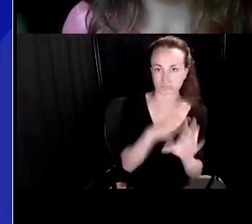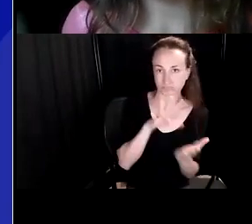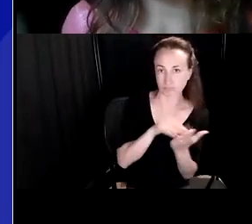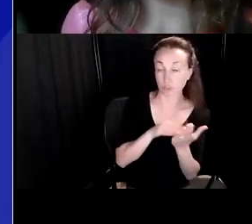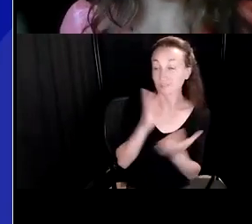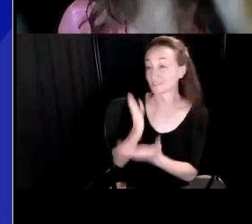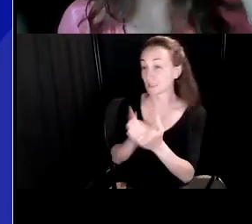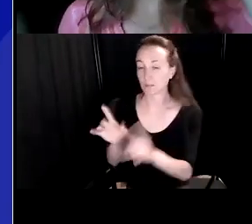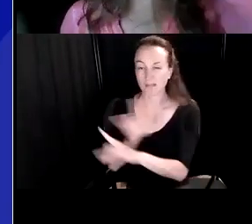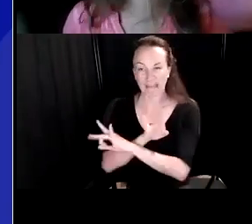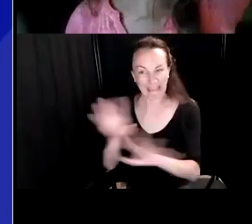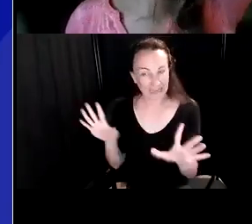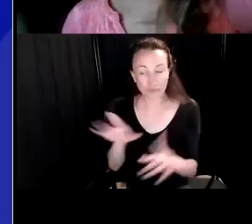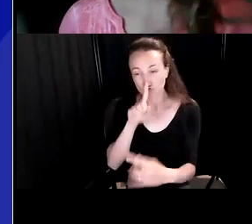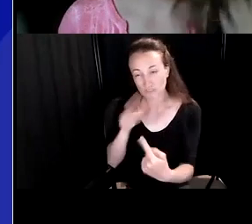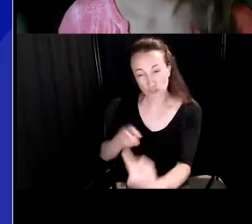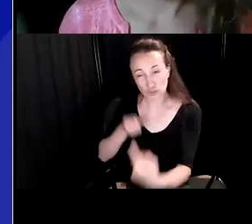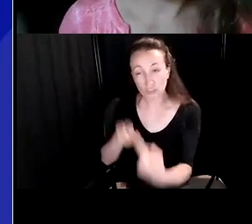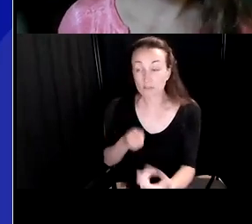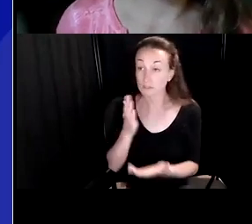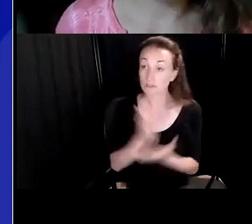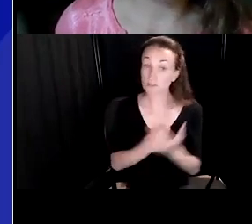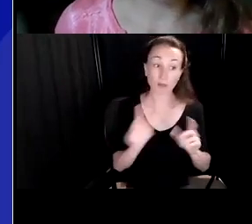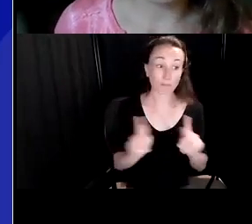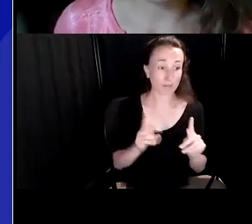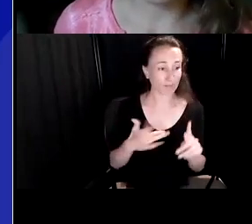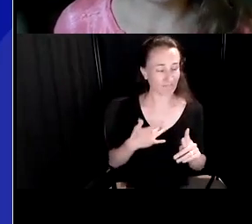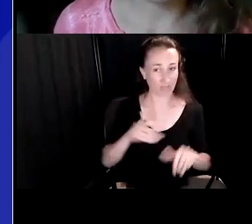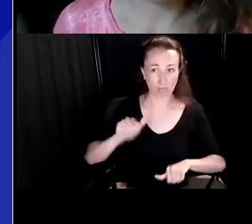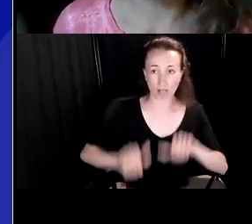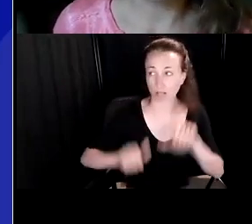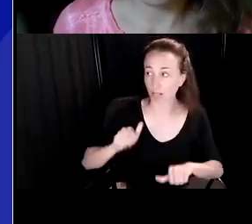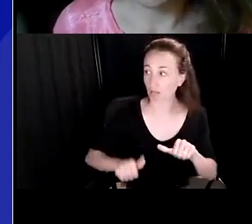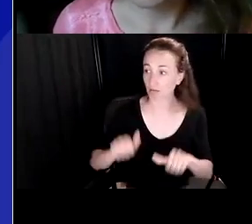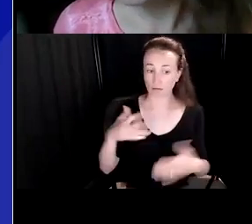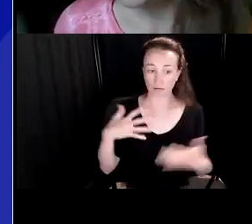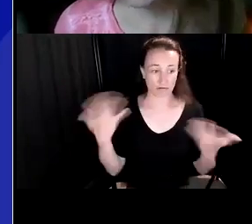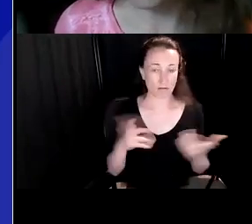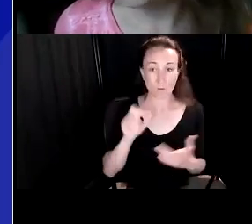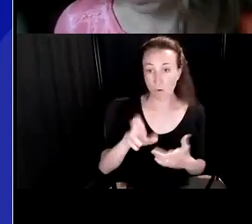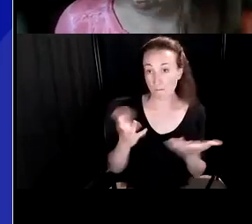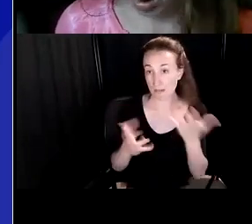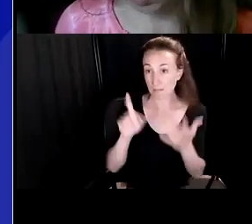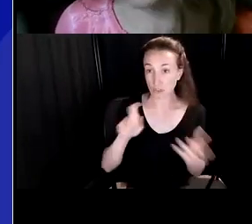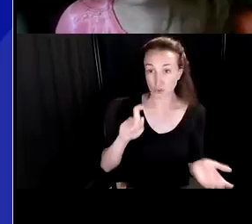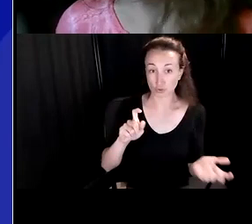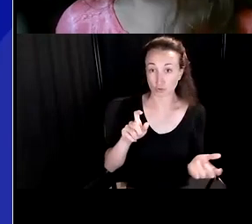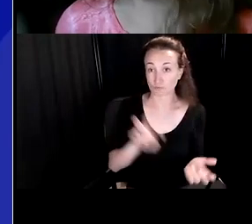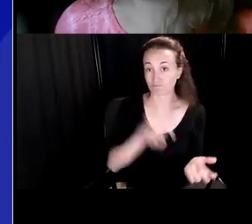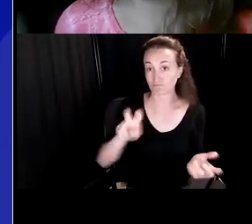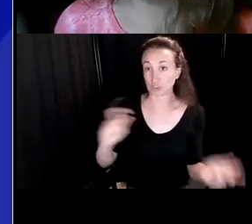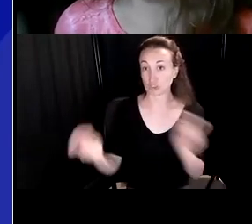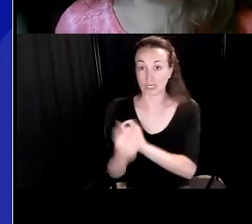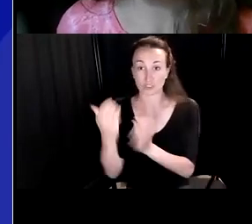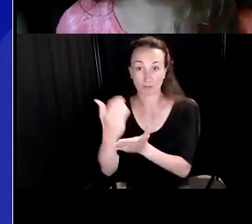had expressed instances of uncertainty or the need to change coursework. Oh, 1 minute warning already.